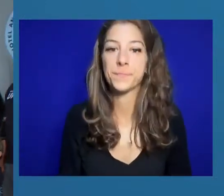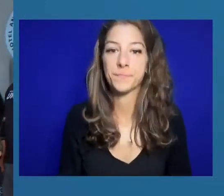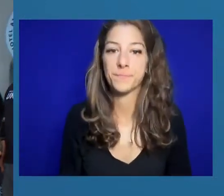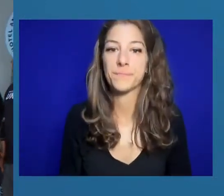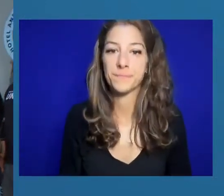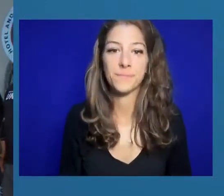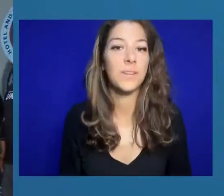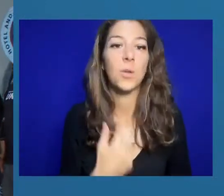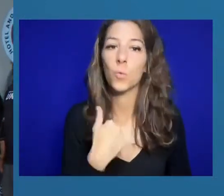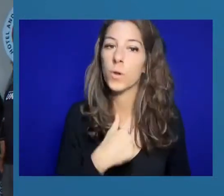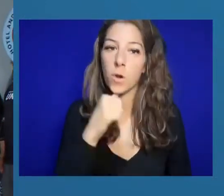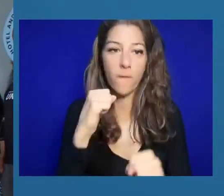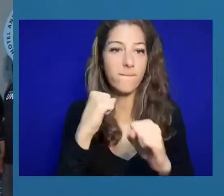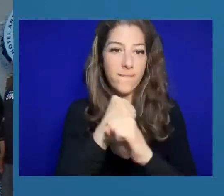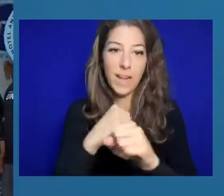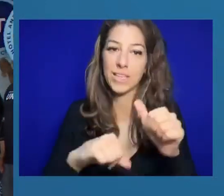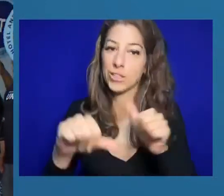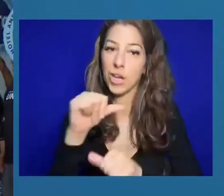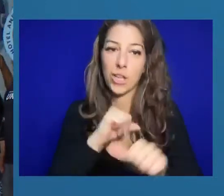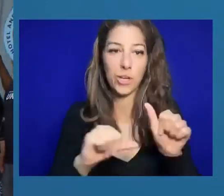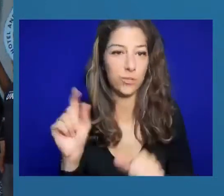We don't fight each other.